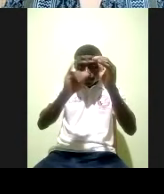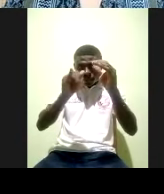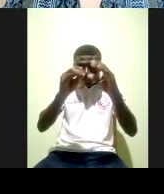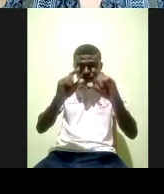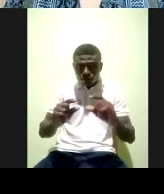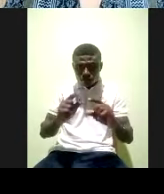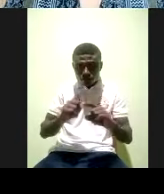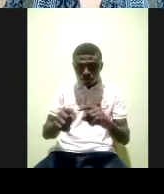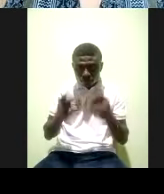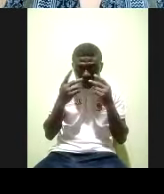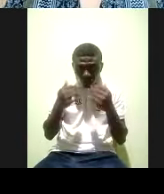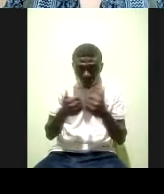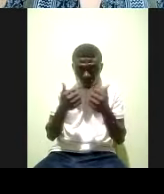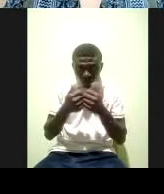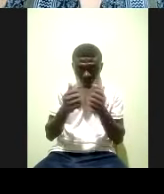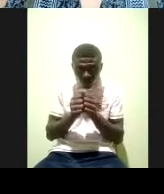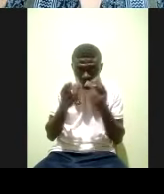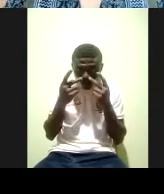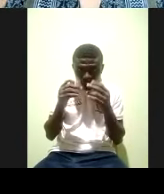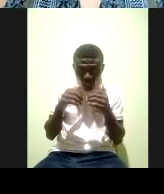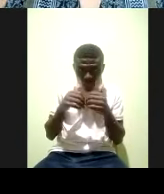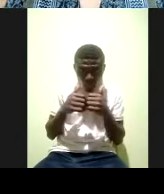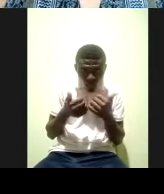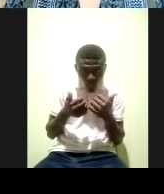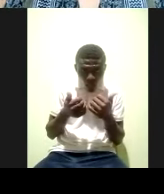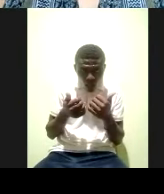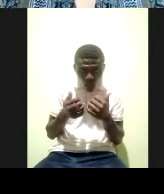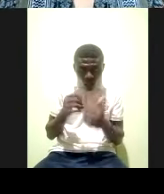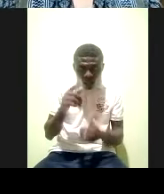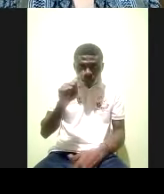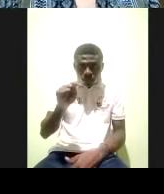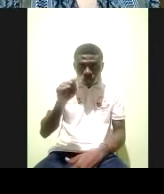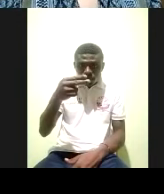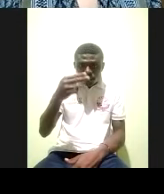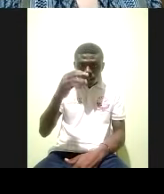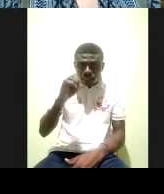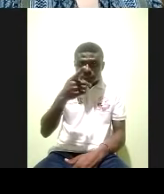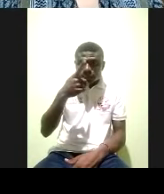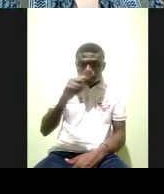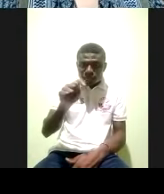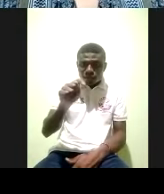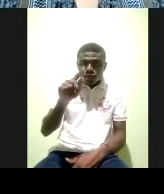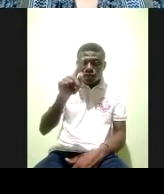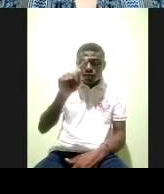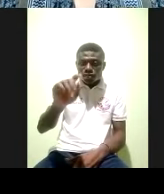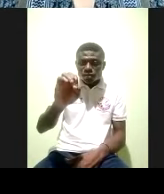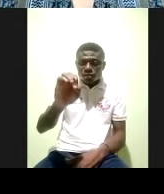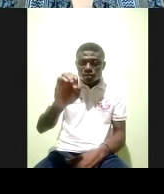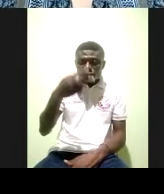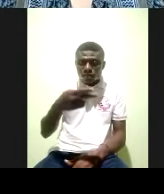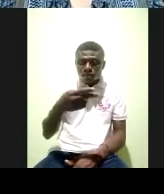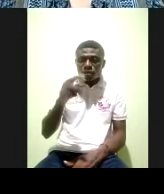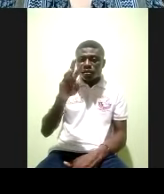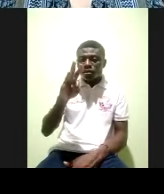See the challenge with sight word, how they have copied TEH, owl is written fine, was became saw,